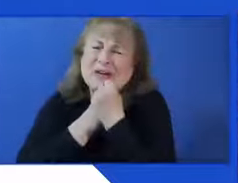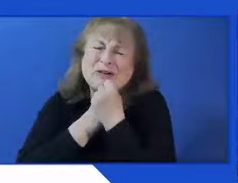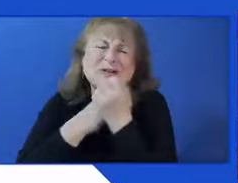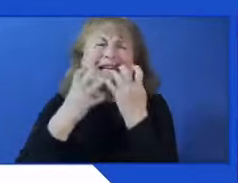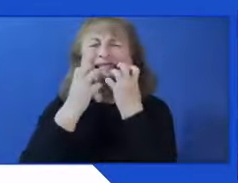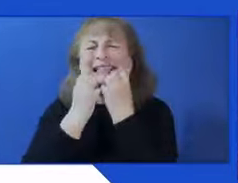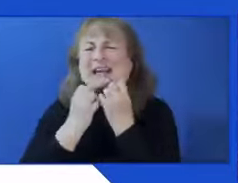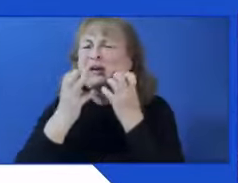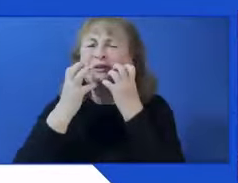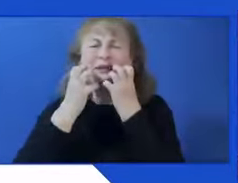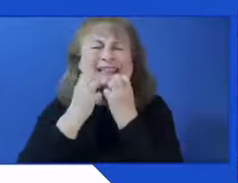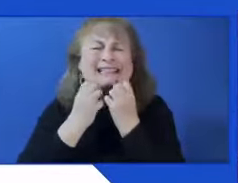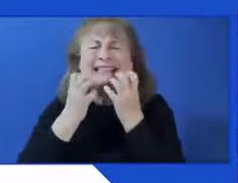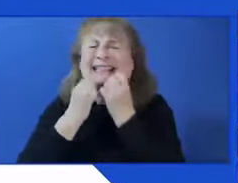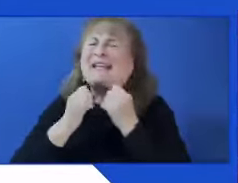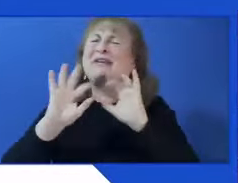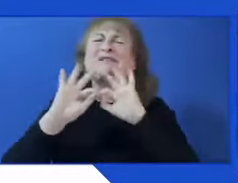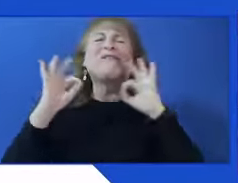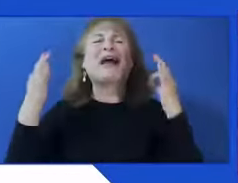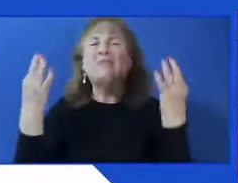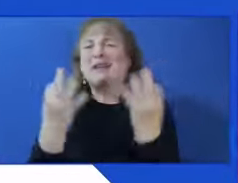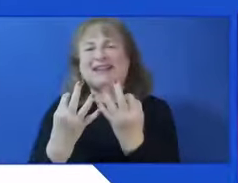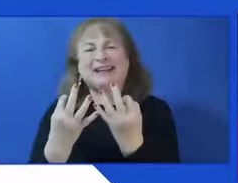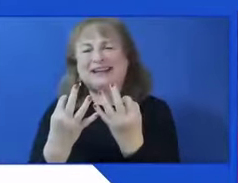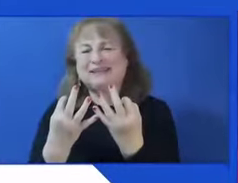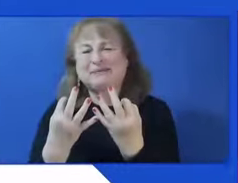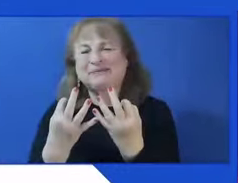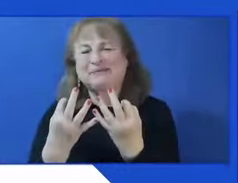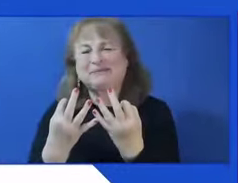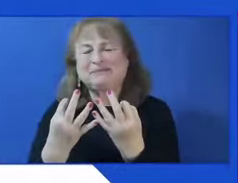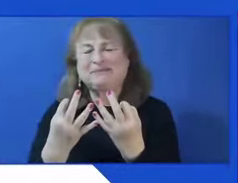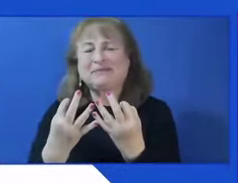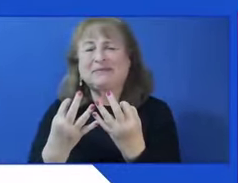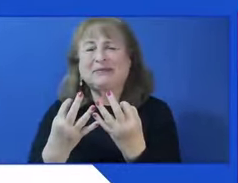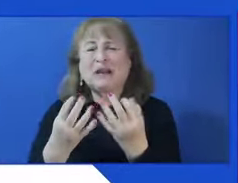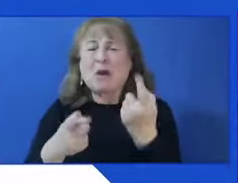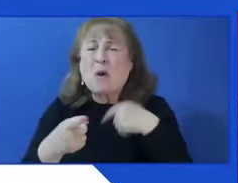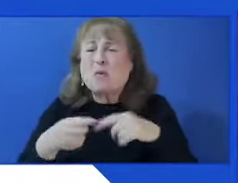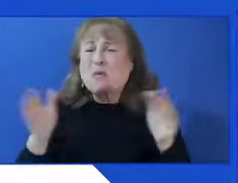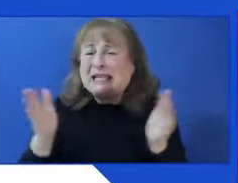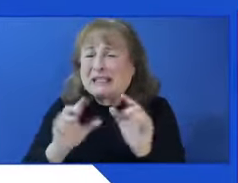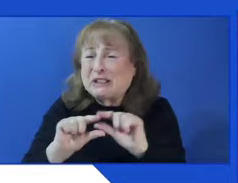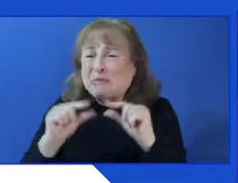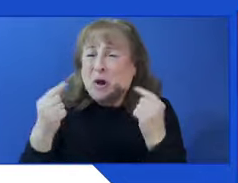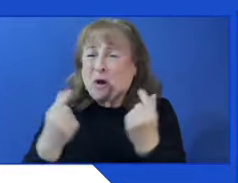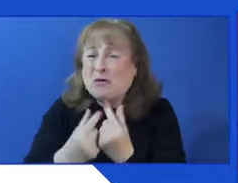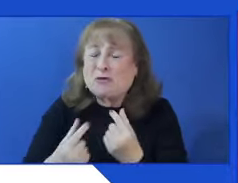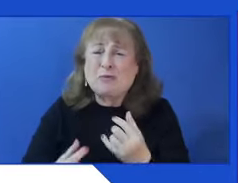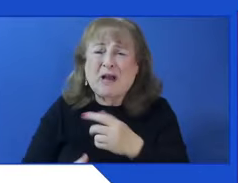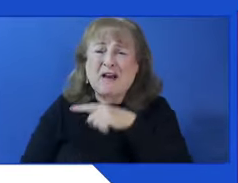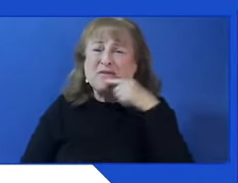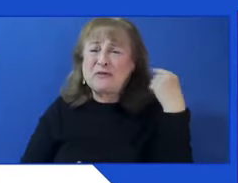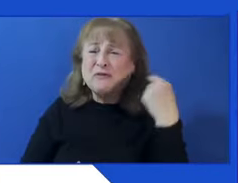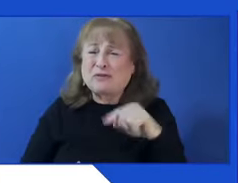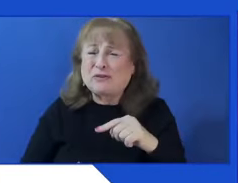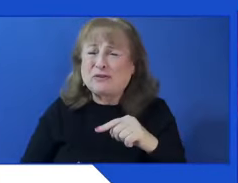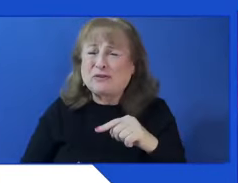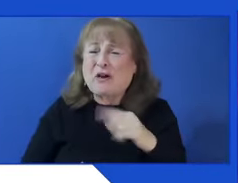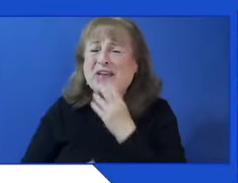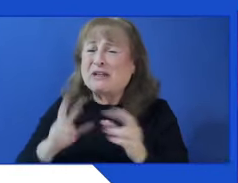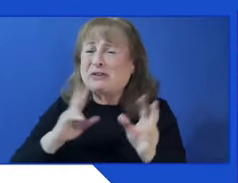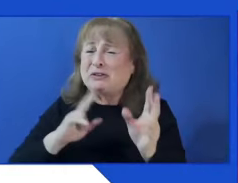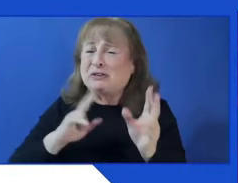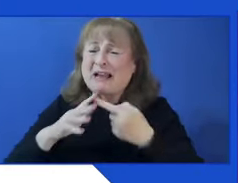Dear family, when small group of Soviet Jews started